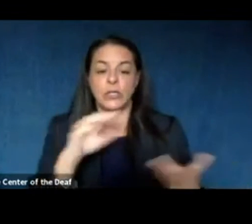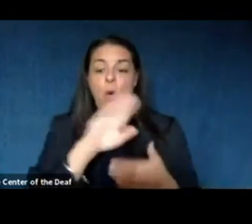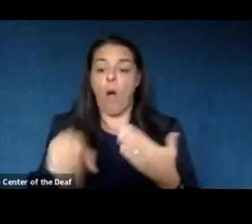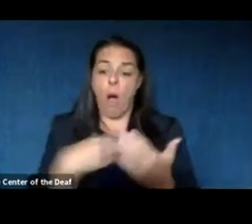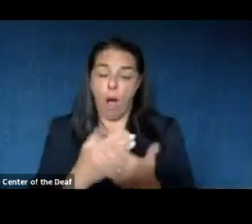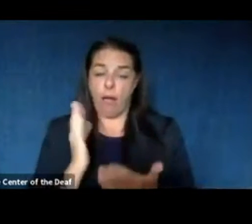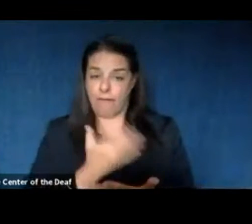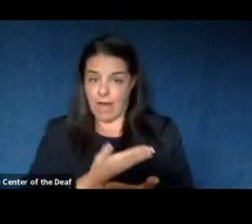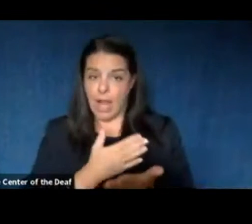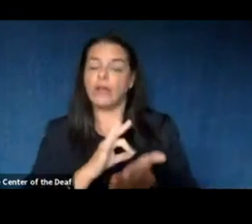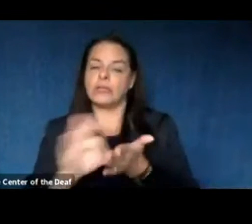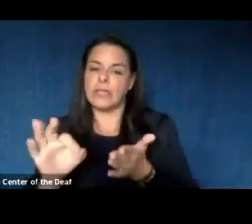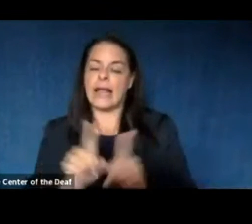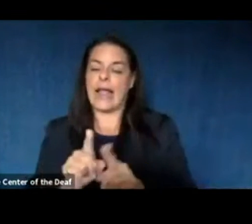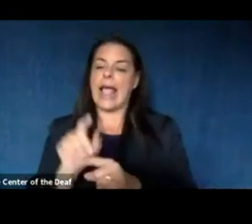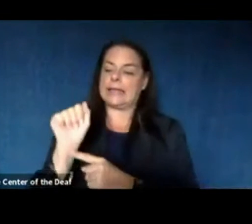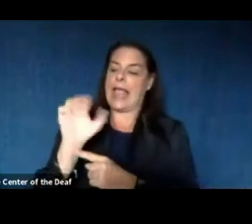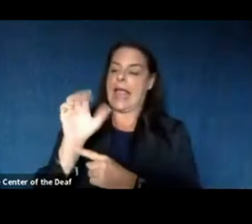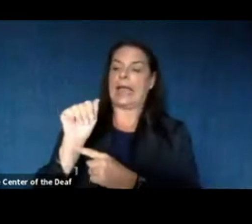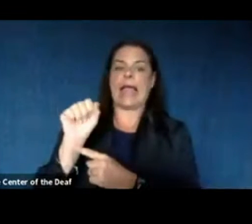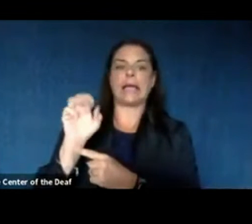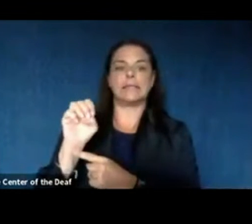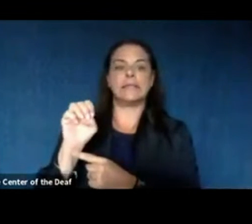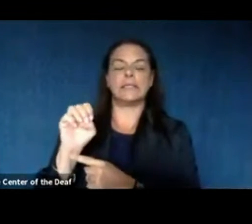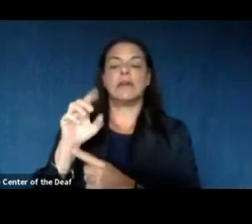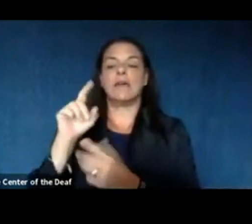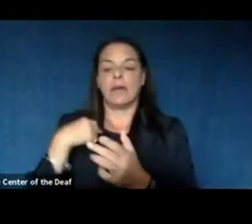counted as a case. And we